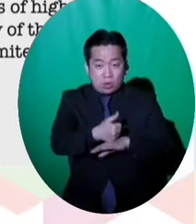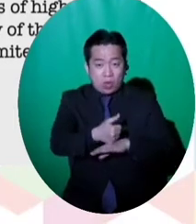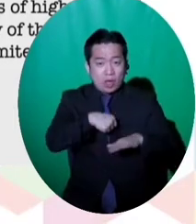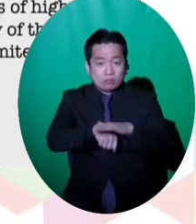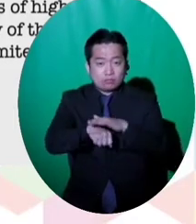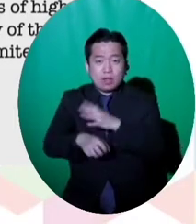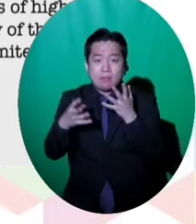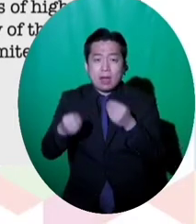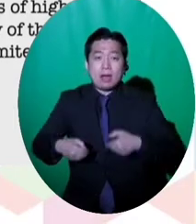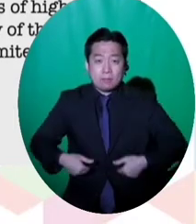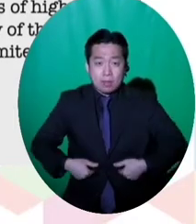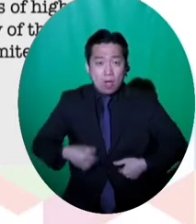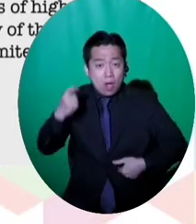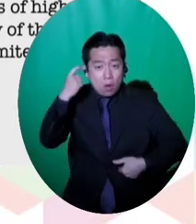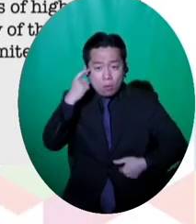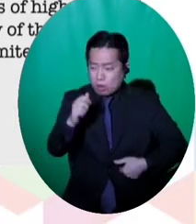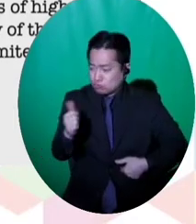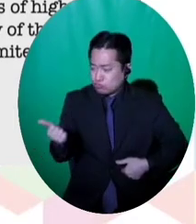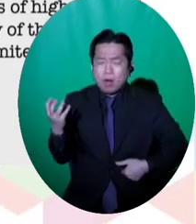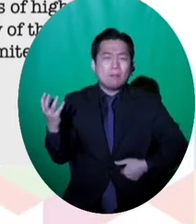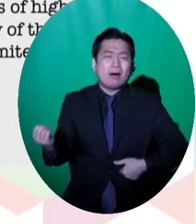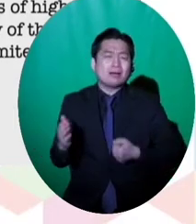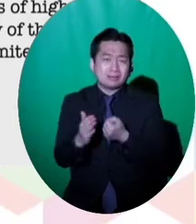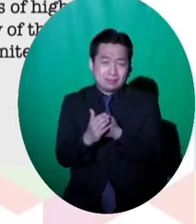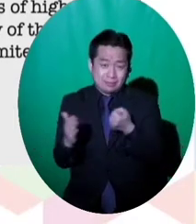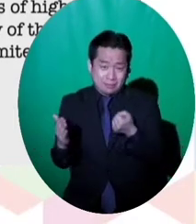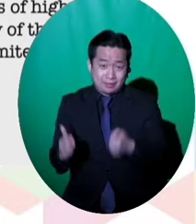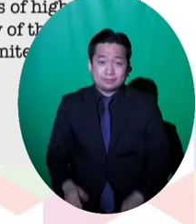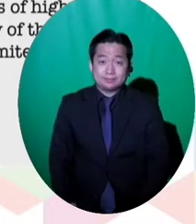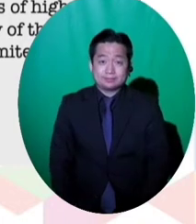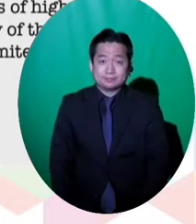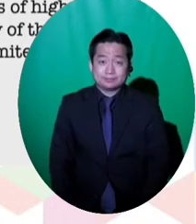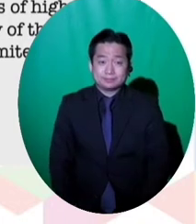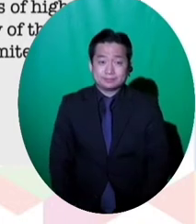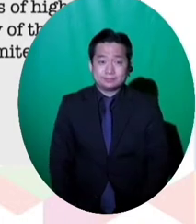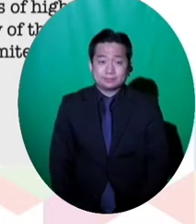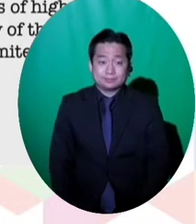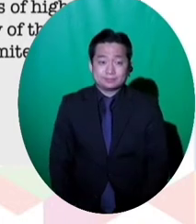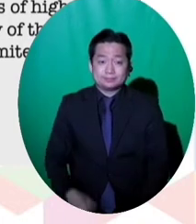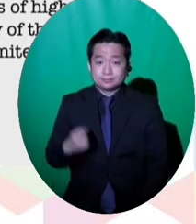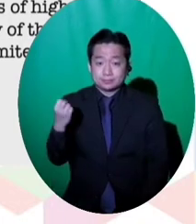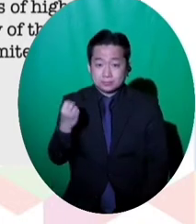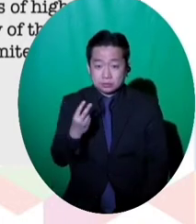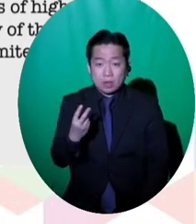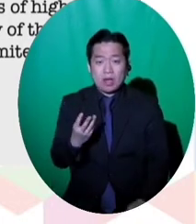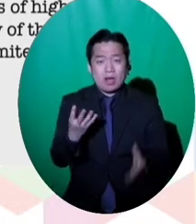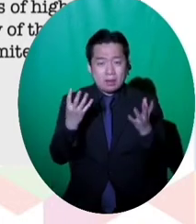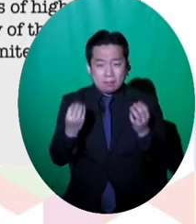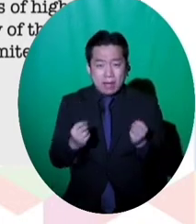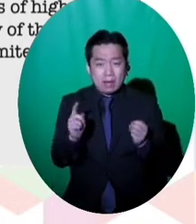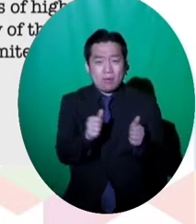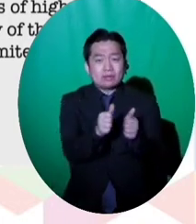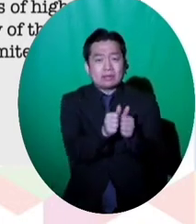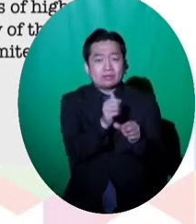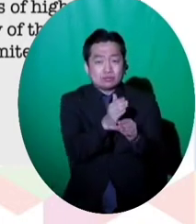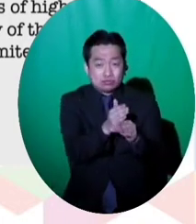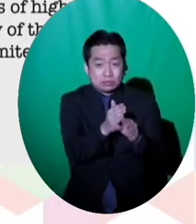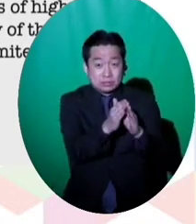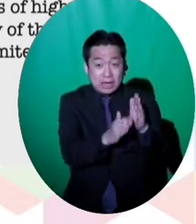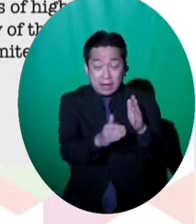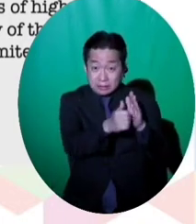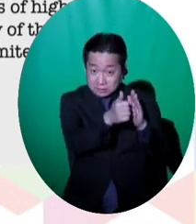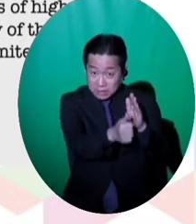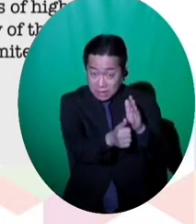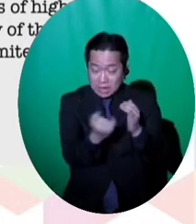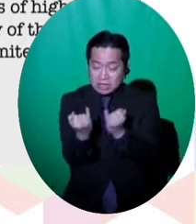civilizations adopted patriarchal institutions that forced women to specialize in care provision, ensuring a cheap supply of family labor